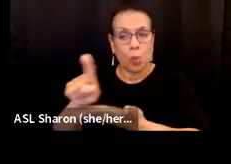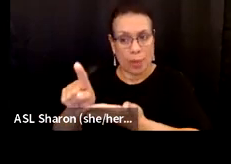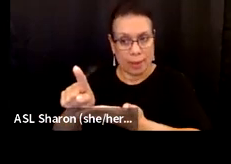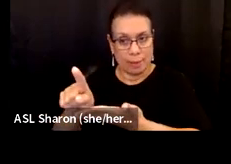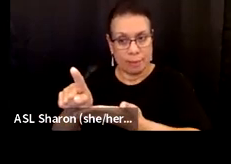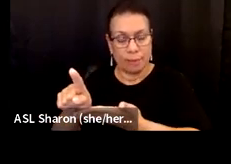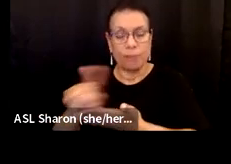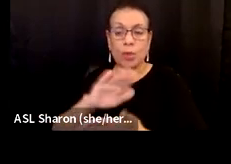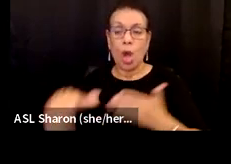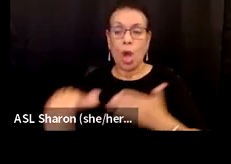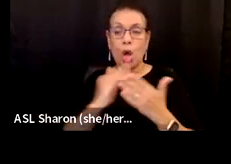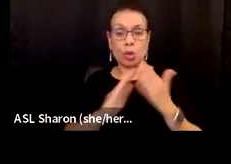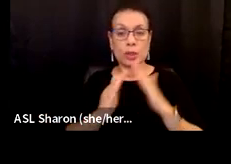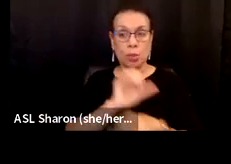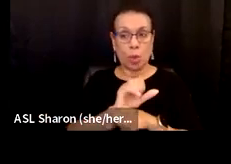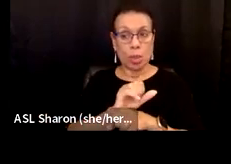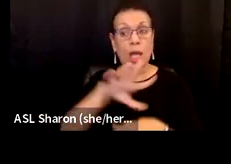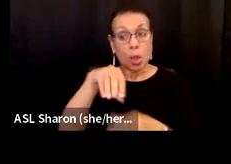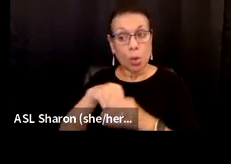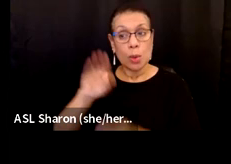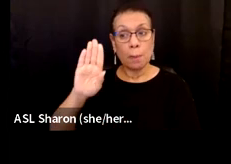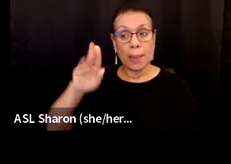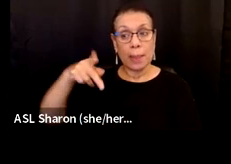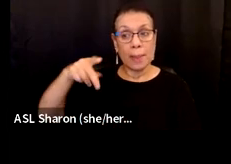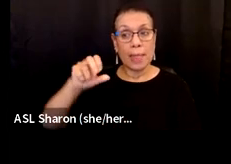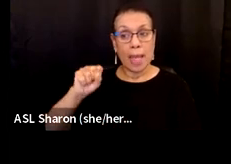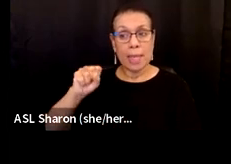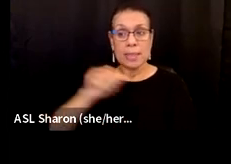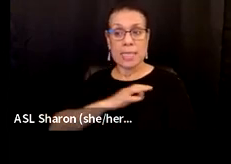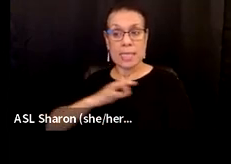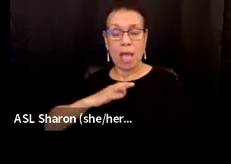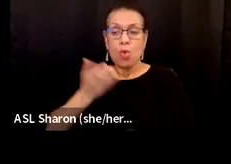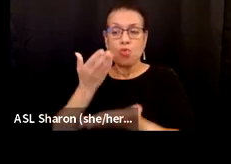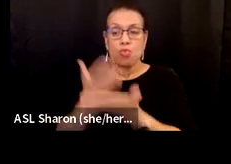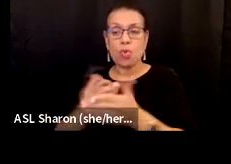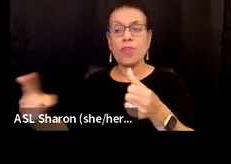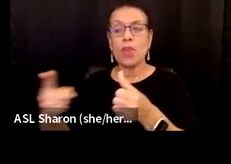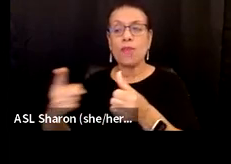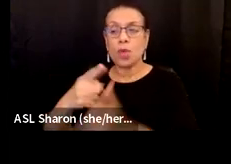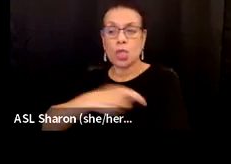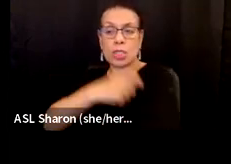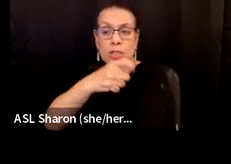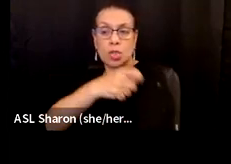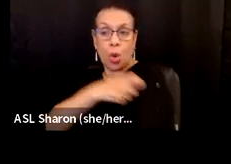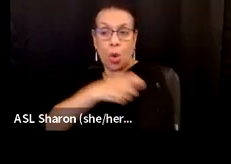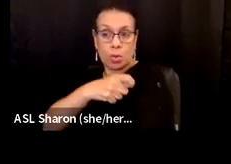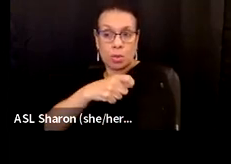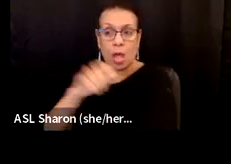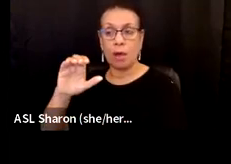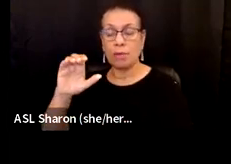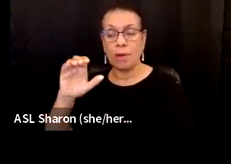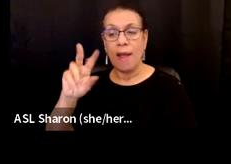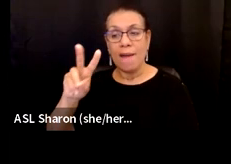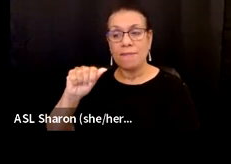all city employees including bps staff have to show proof of at least the first dose of covid19 vaccine or they could be